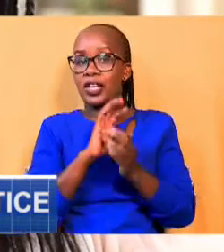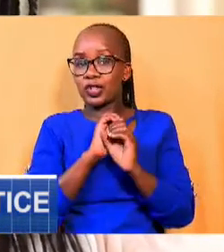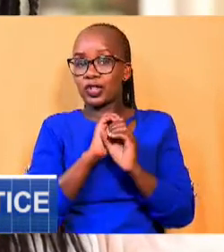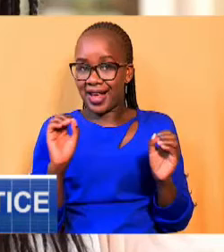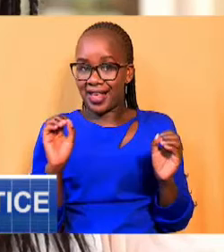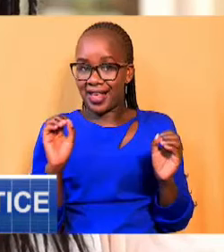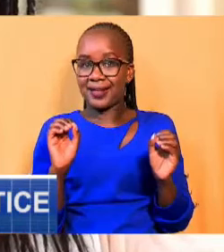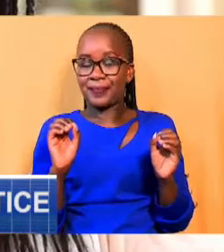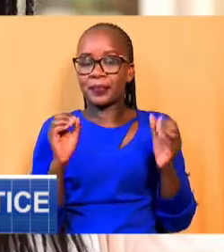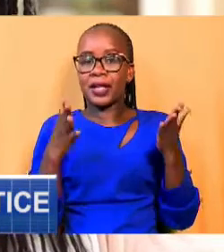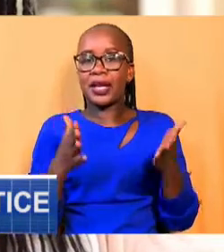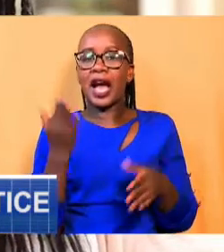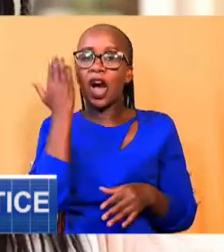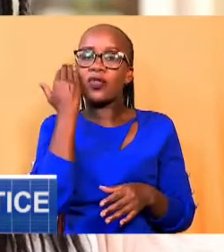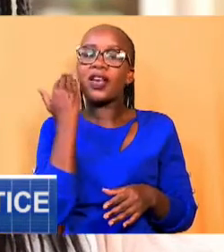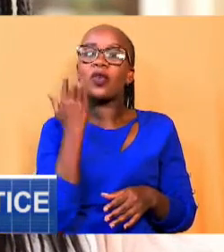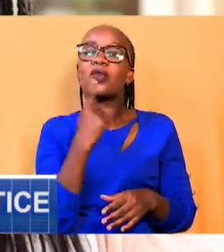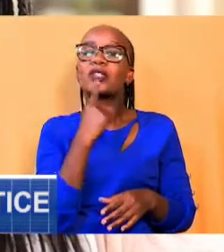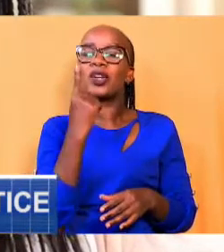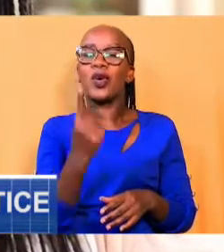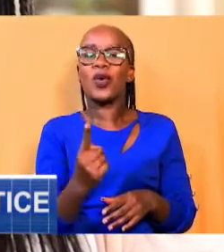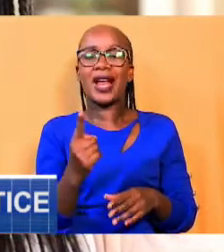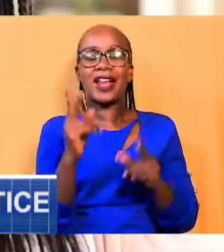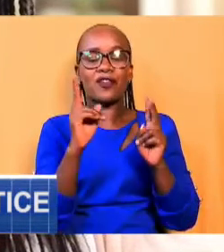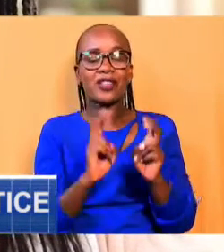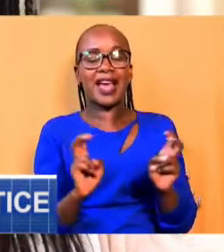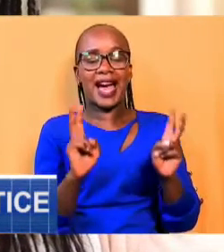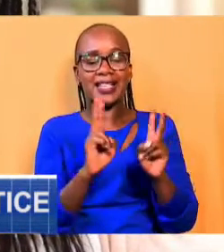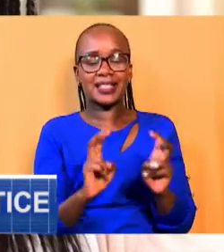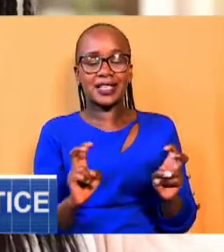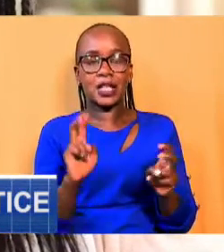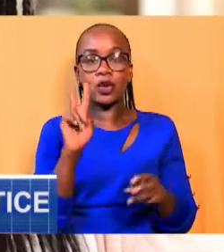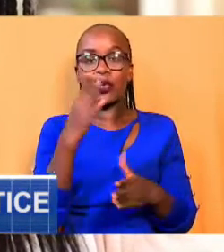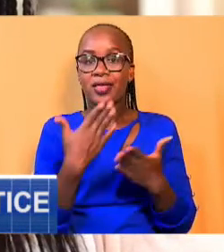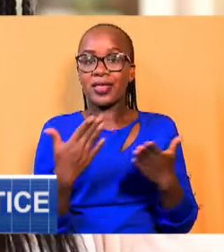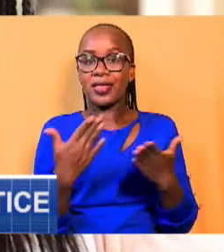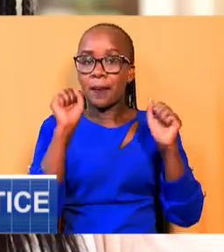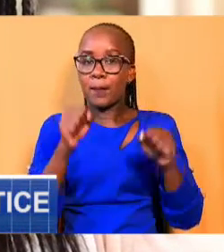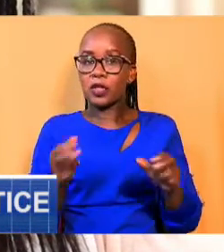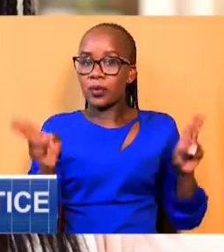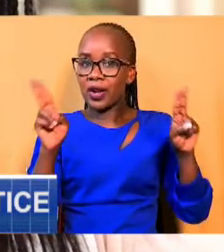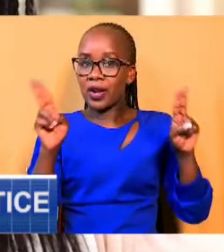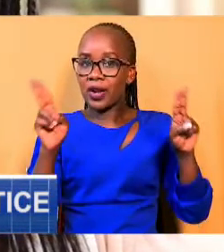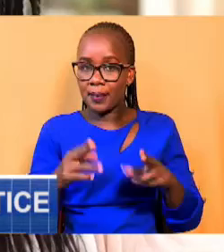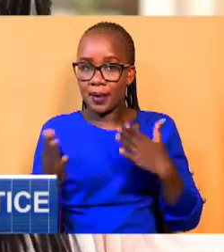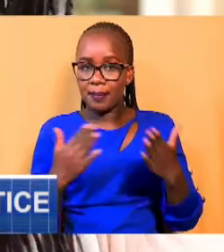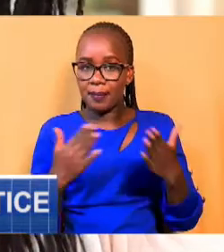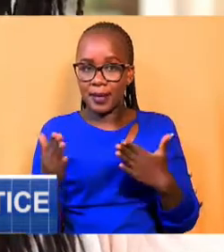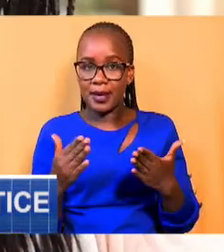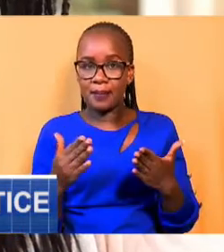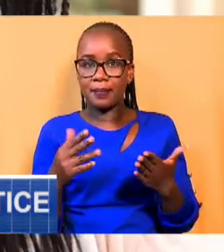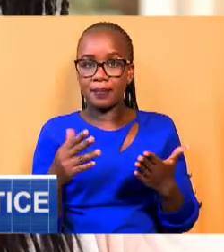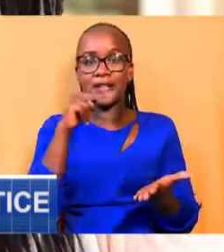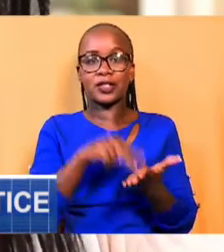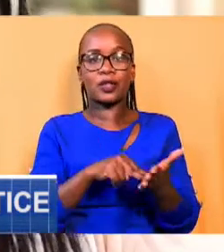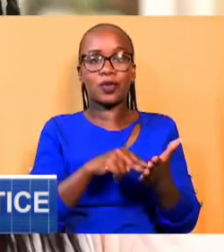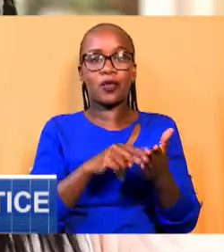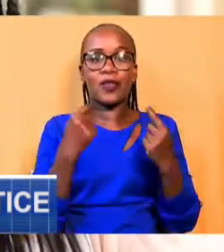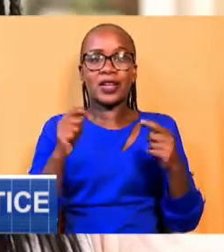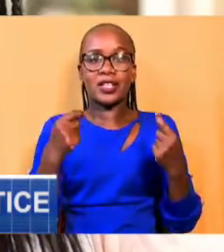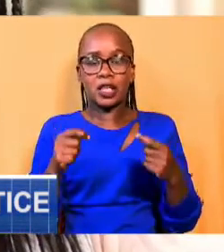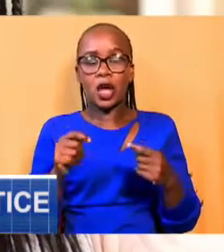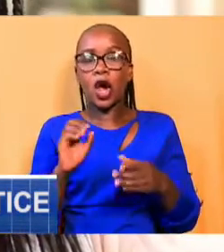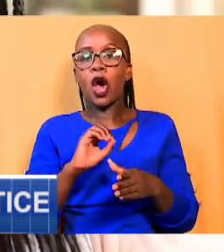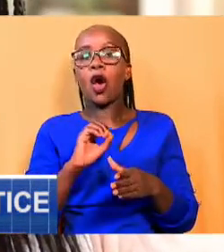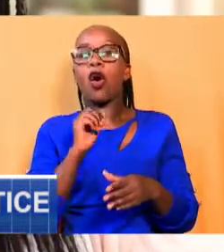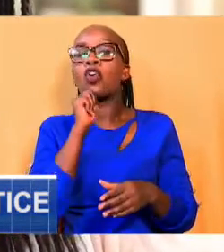condition. So the court will order a mental assessment. Two things can happen here. You'll either be found fit to stand trial or not